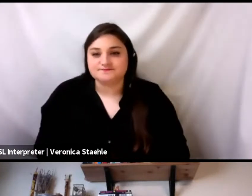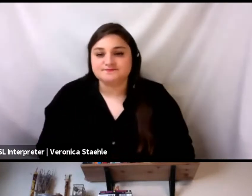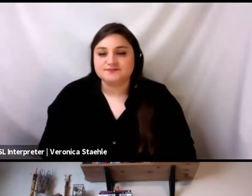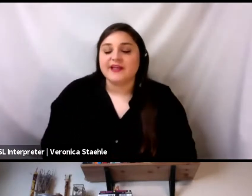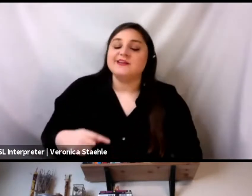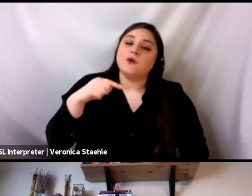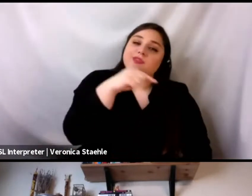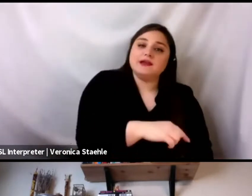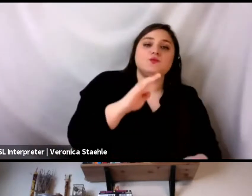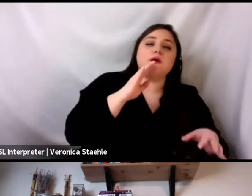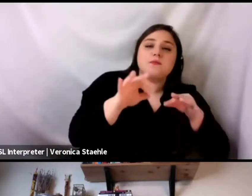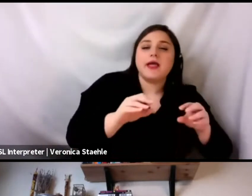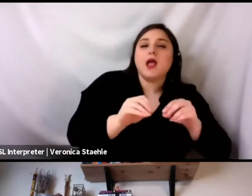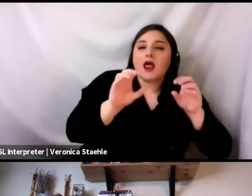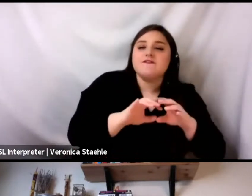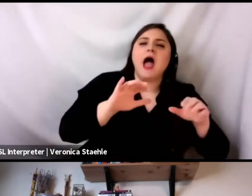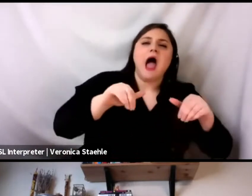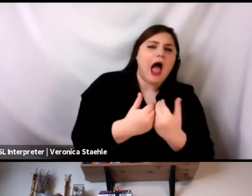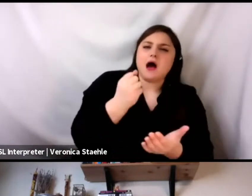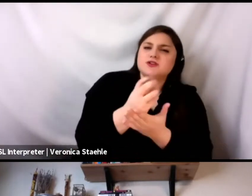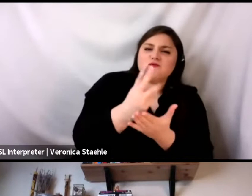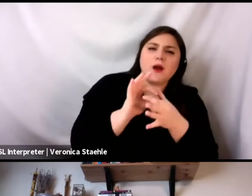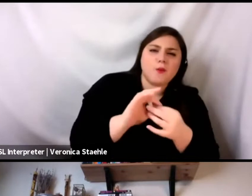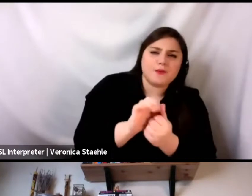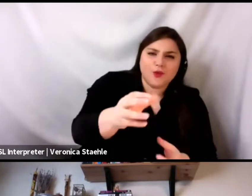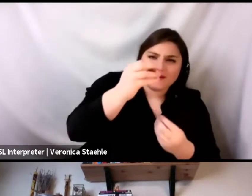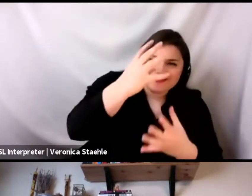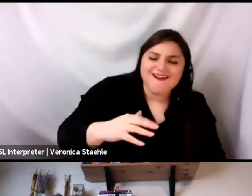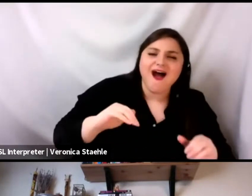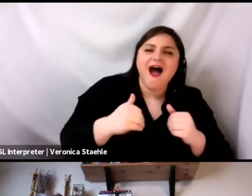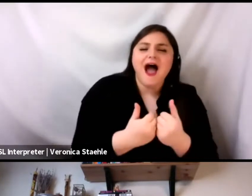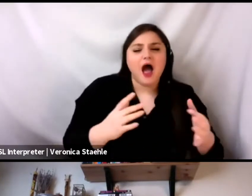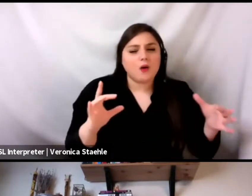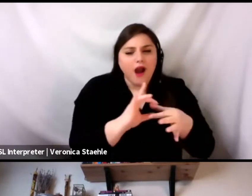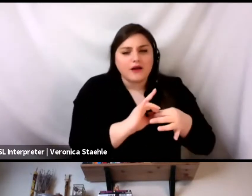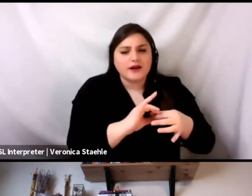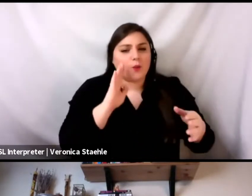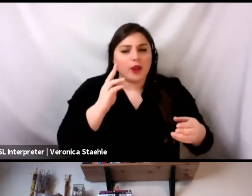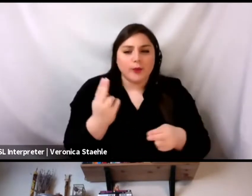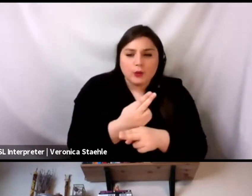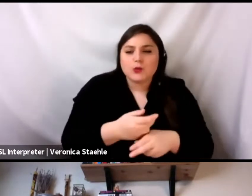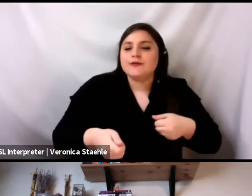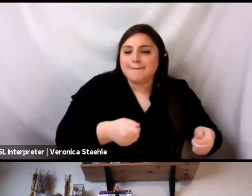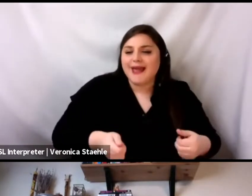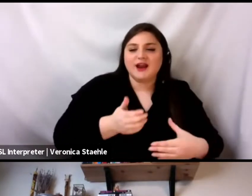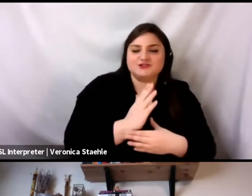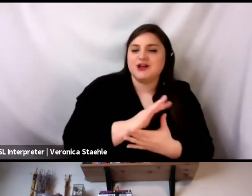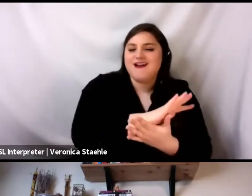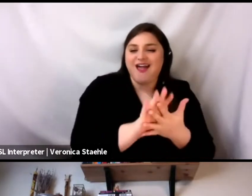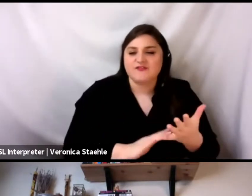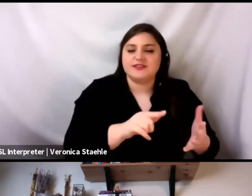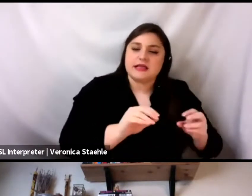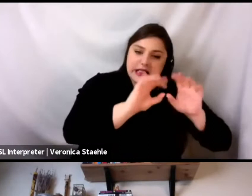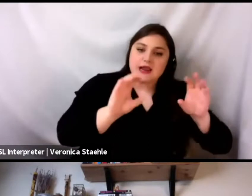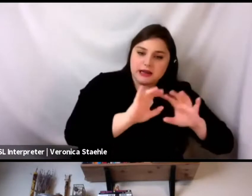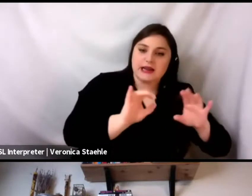data, and how things are, how connections are being dealt with. So I'm gonna give us